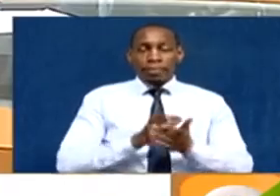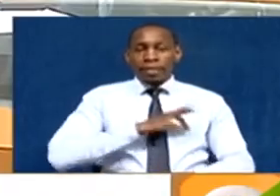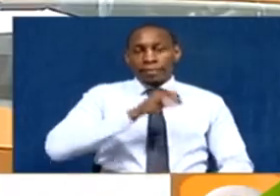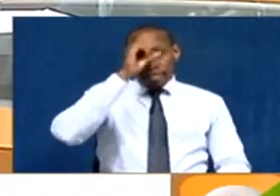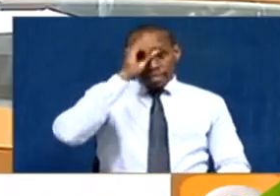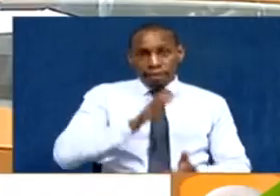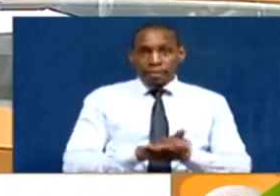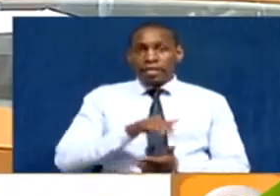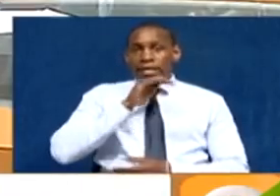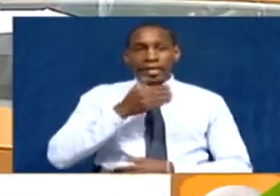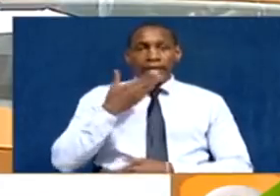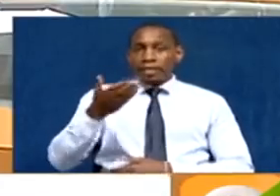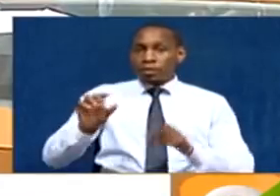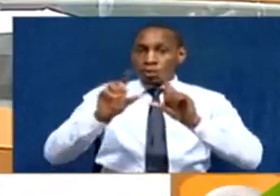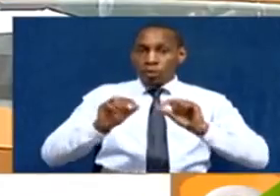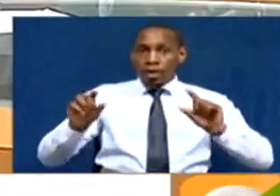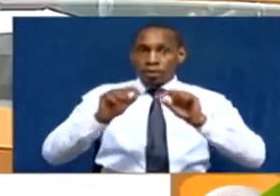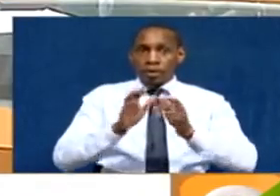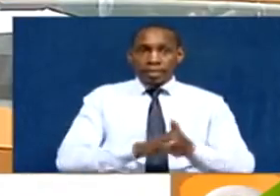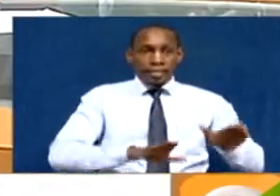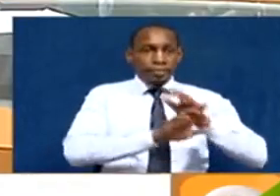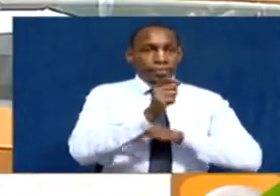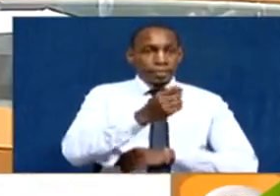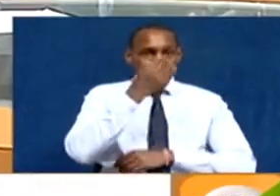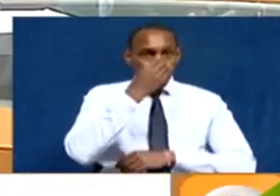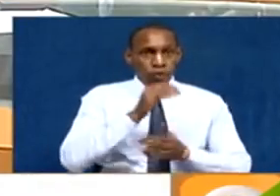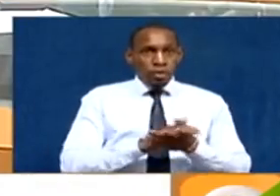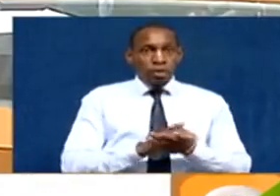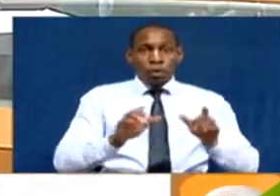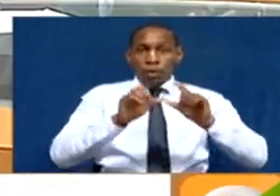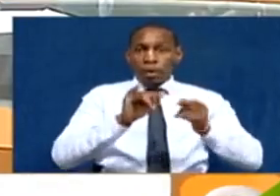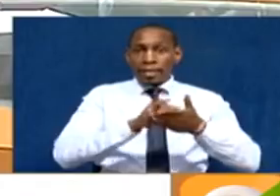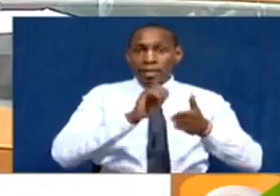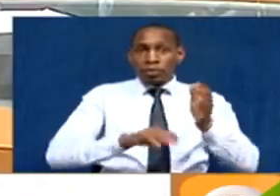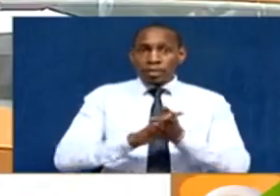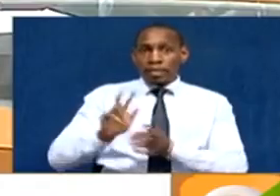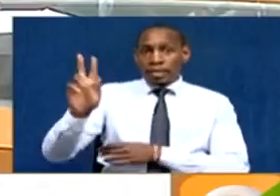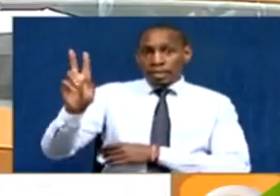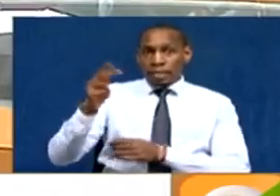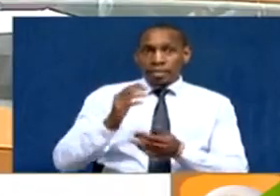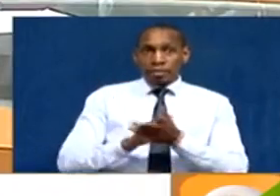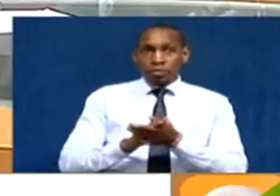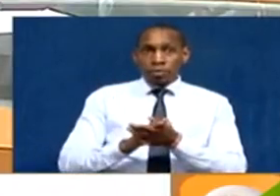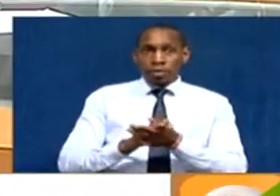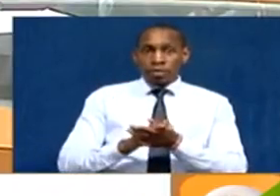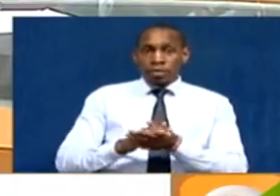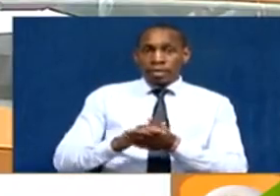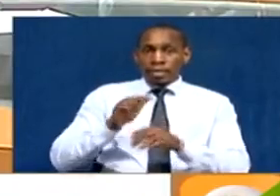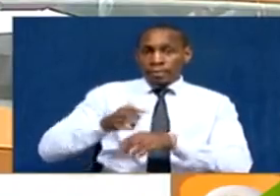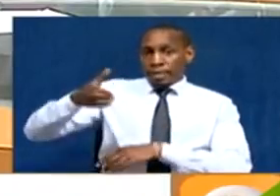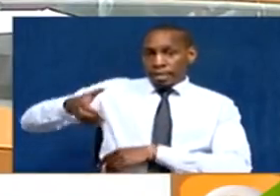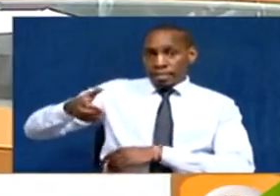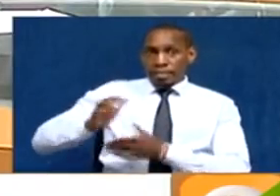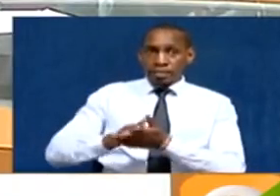government. Odinga was responding to claims by Deputy President William Ruto, alleging that Kenya has, since the March 18th